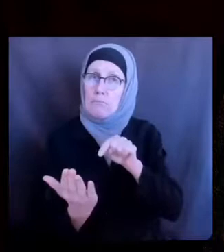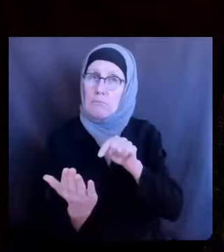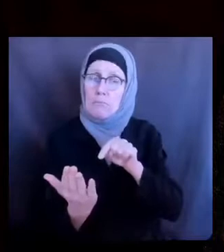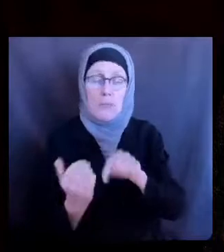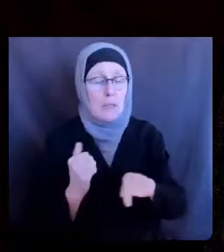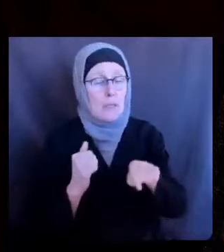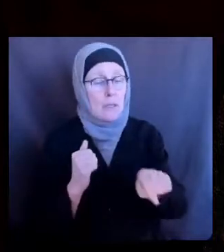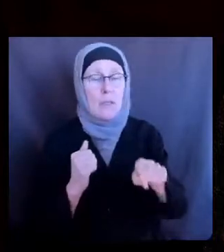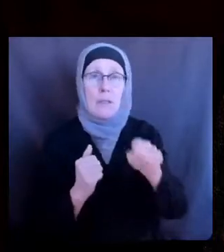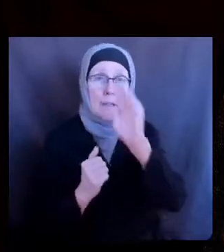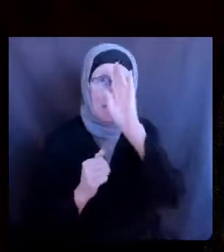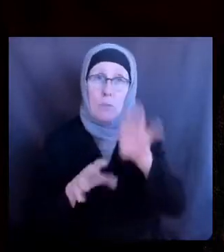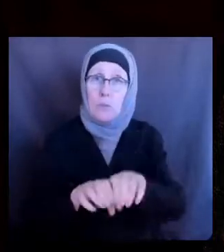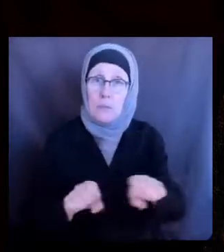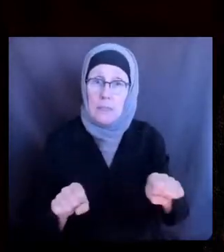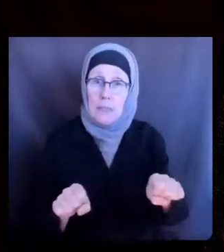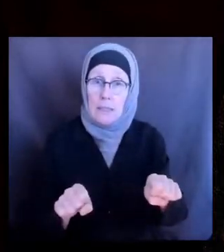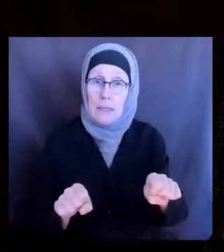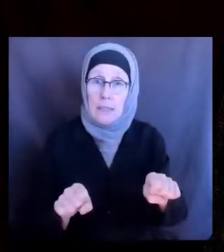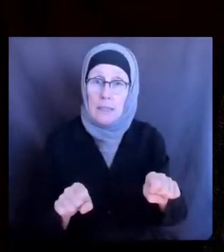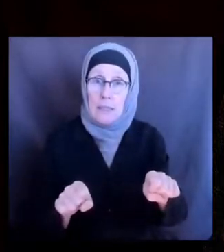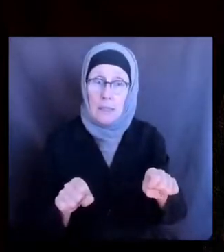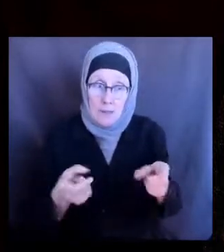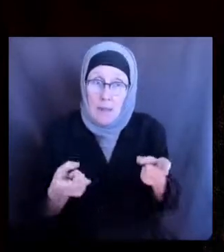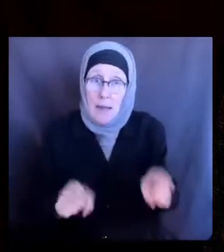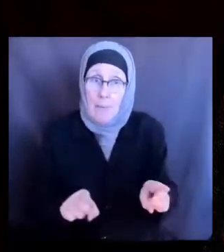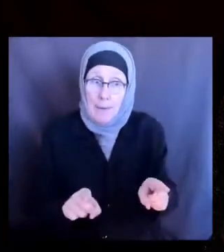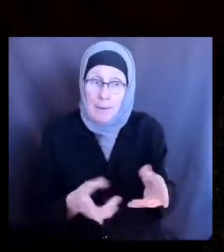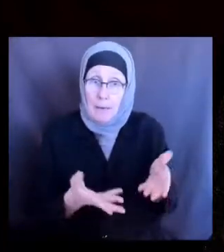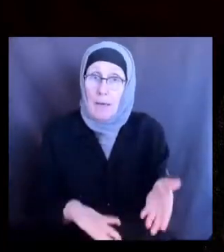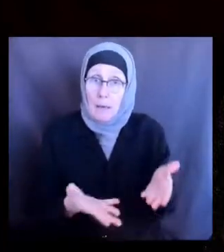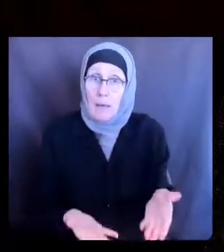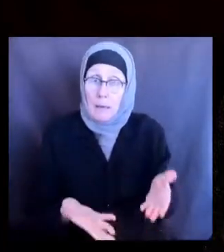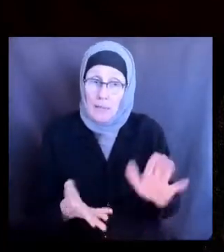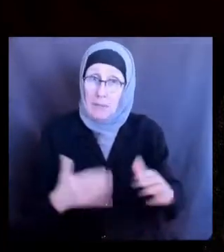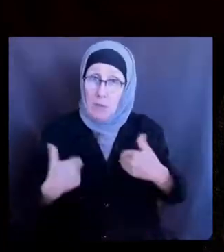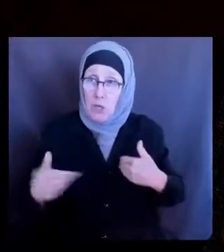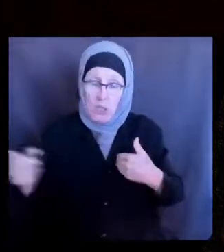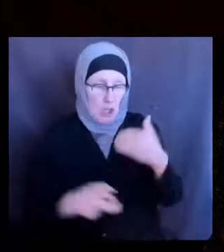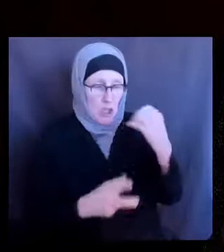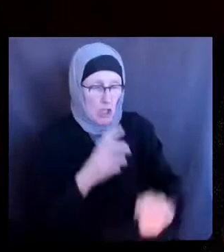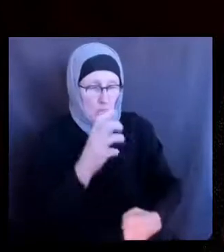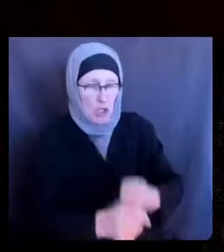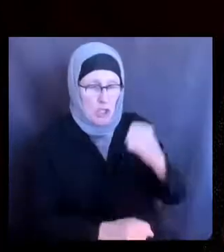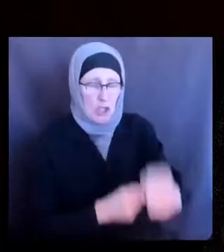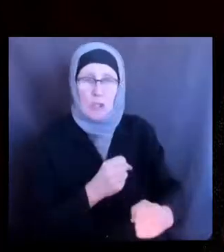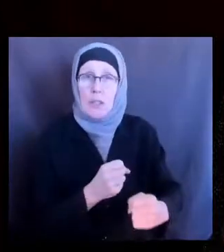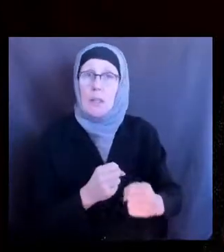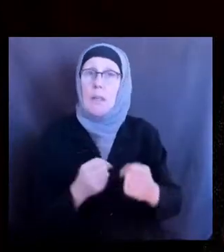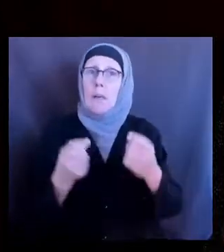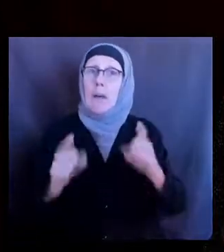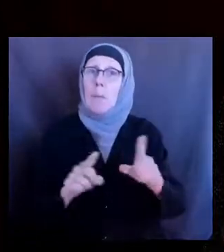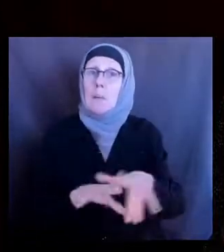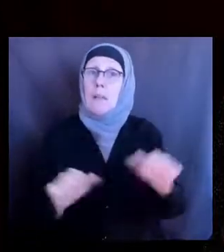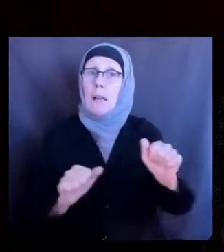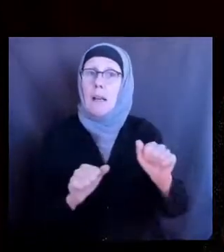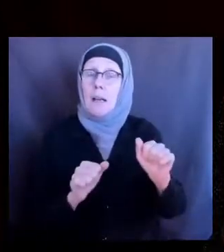And Fatima was there, and she says to Ali, Ali, look at him, what he is doing to the hands of